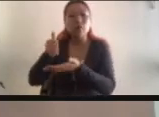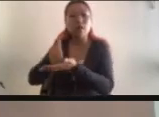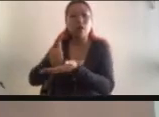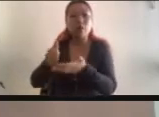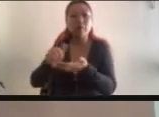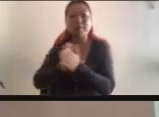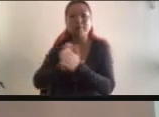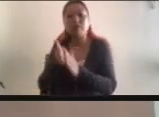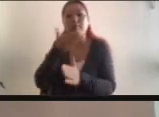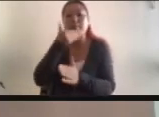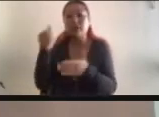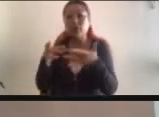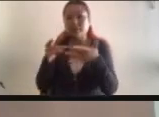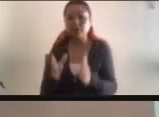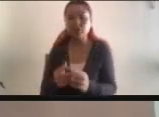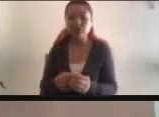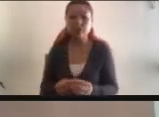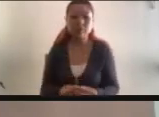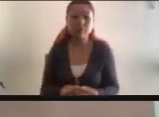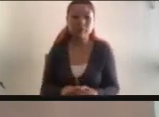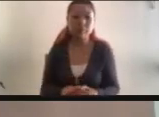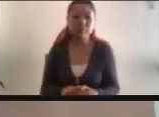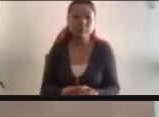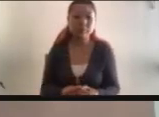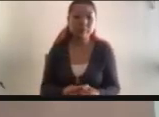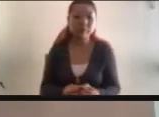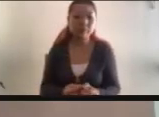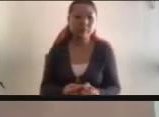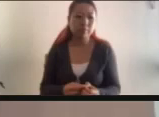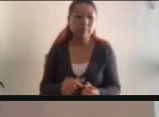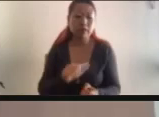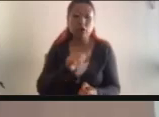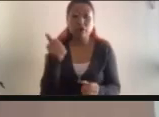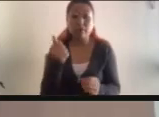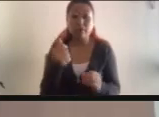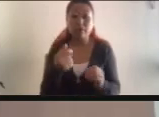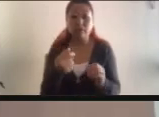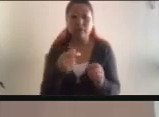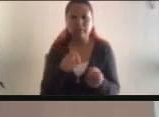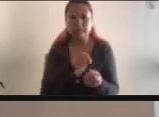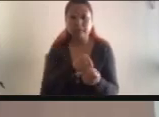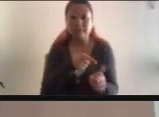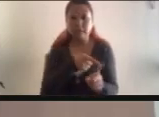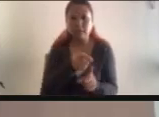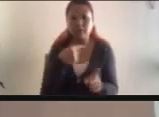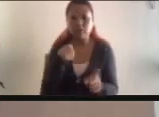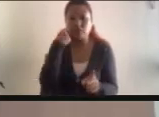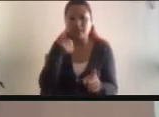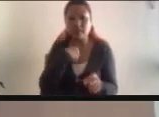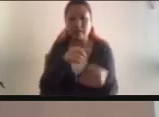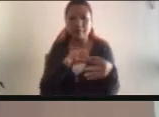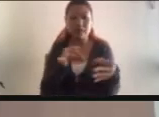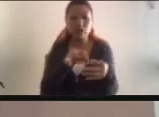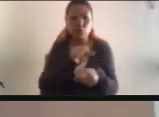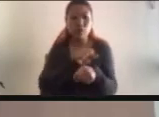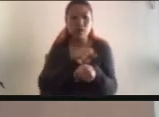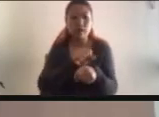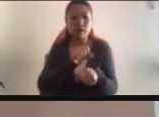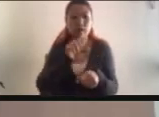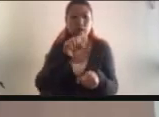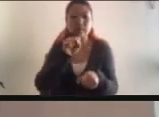leaders. Another thing specifically is, as I mentioned, working on this STEM